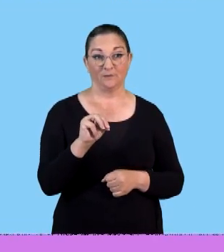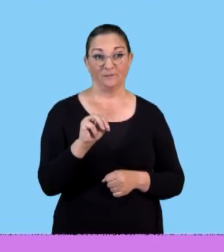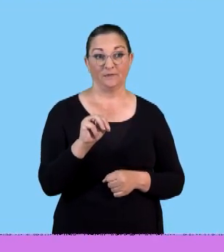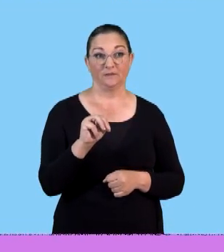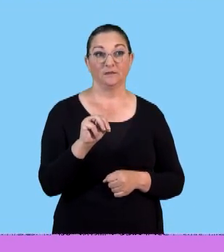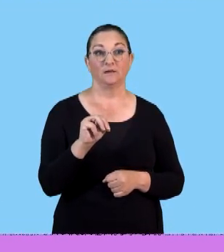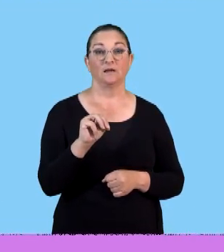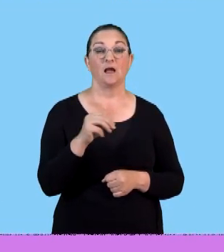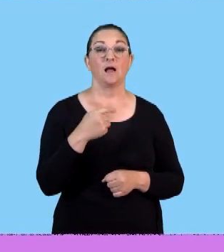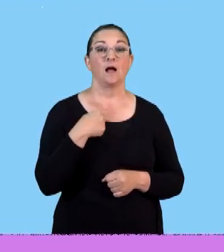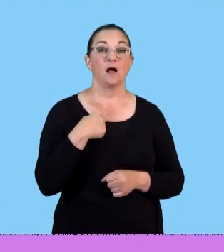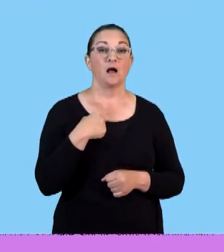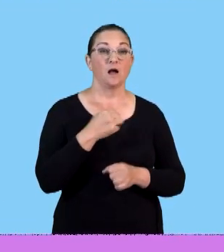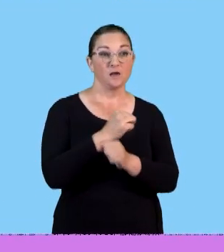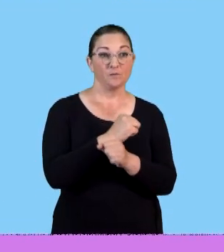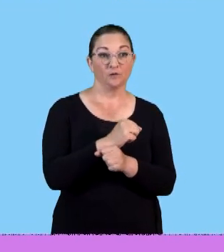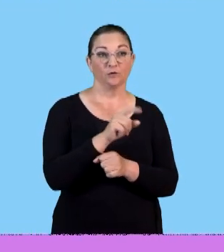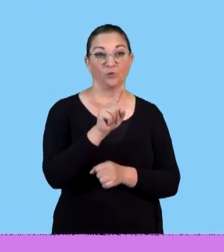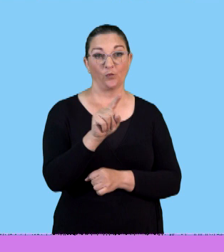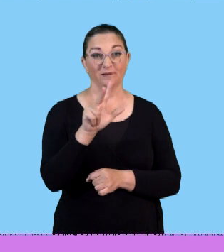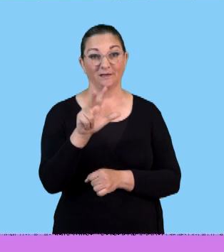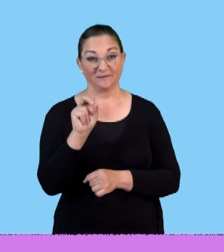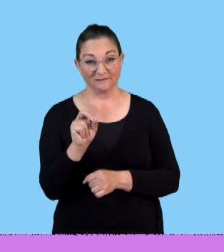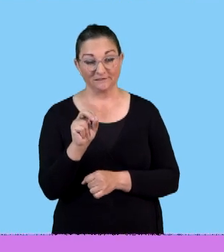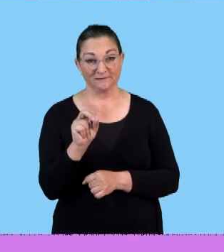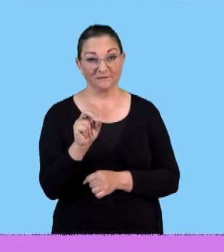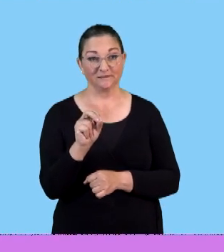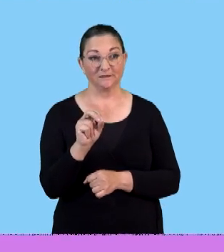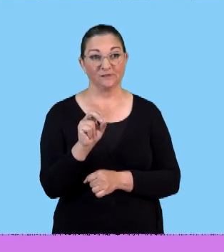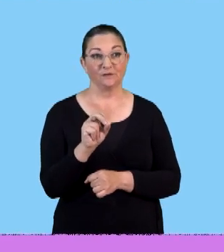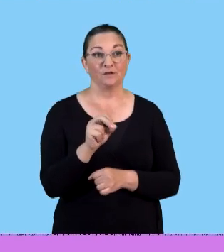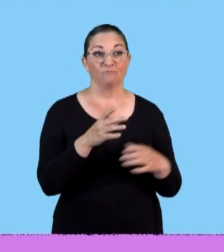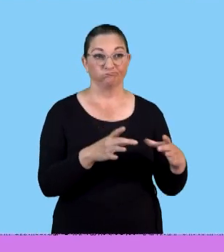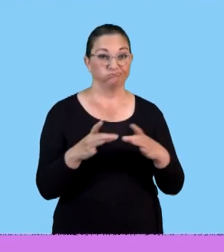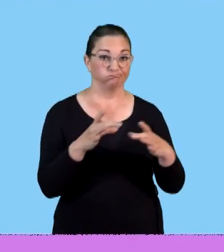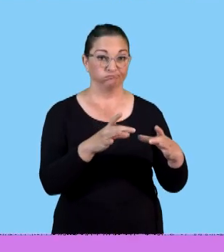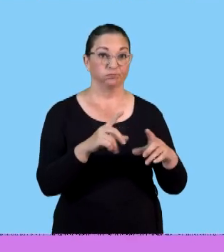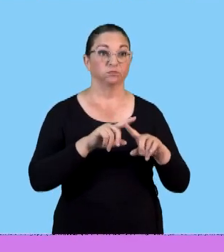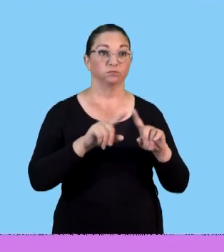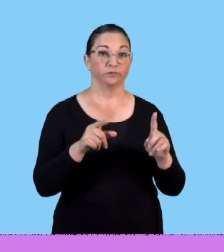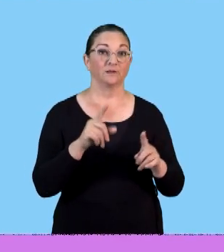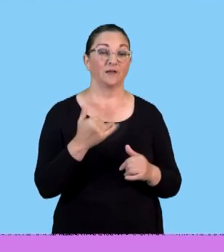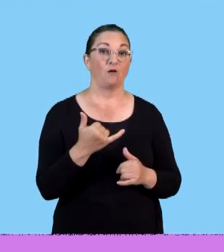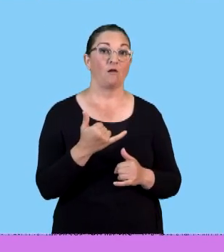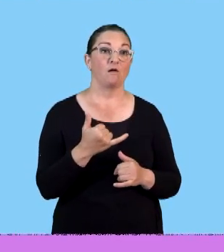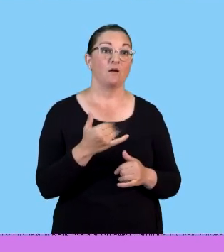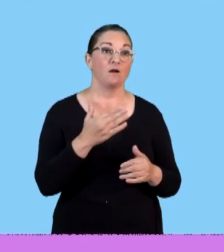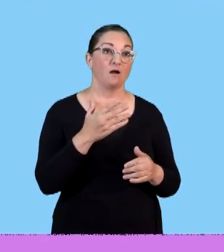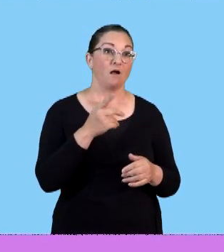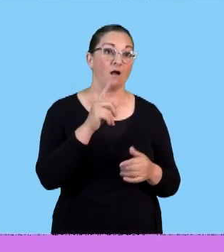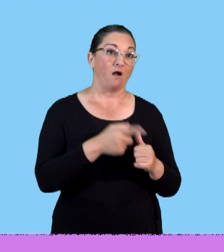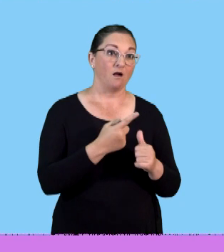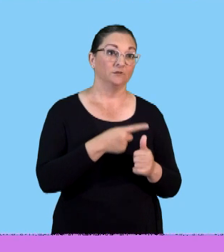I multiplied it by the cost per square meter, which is 180, right, per square meter. I ended with an